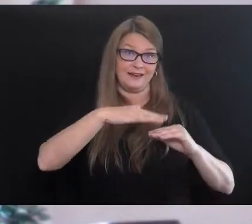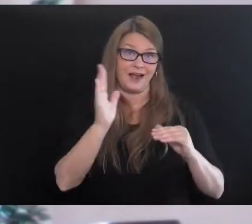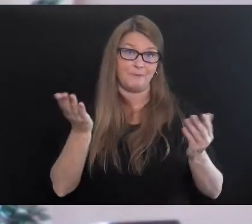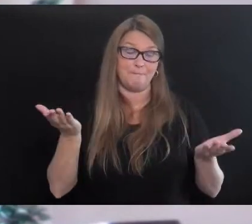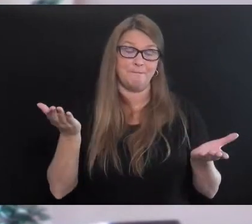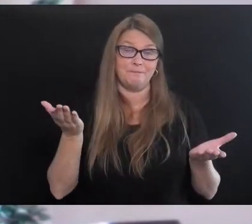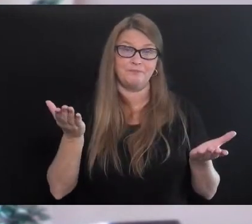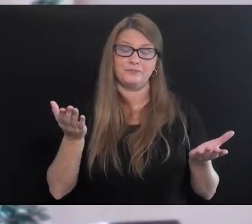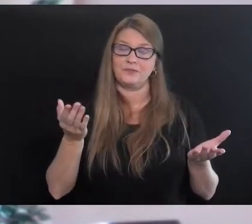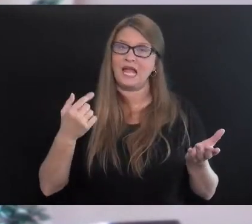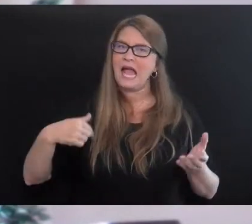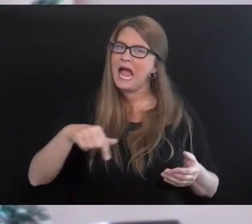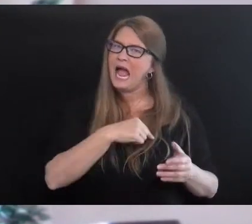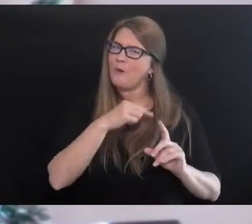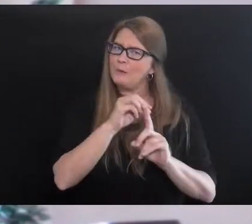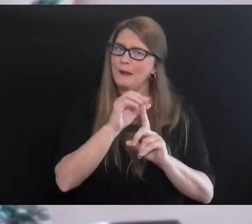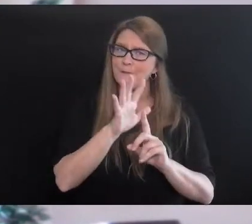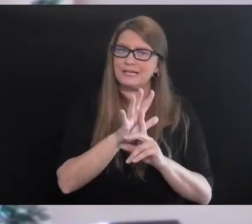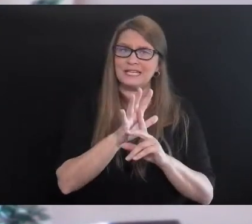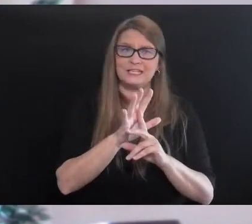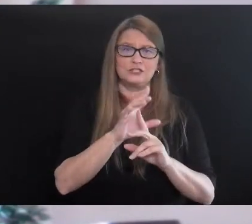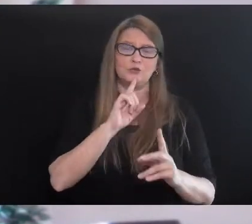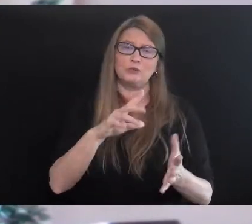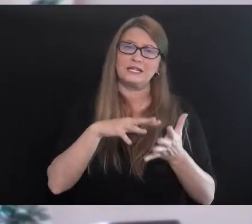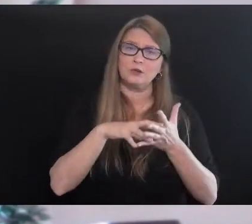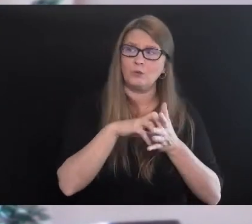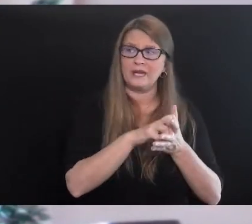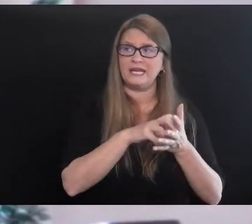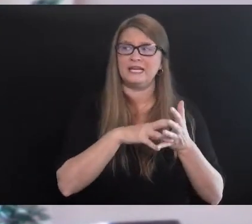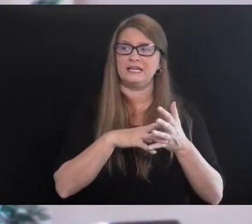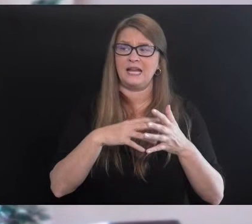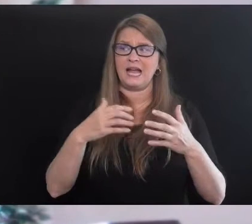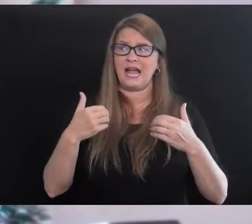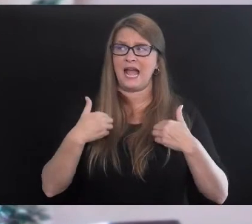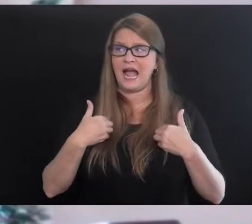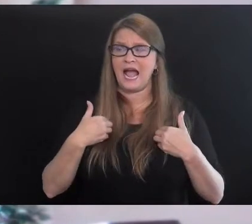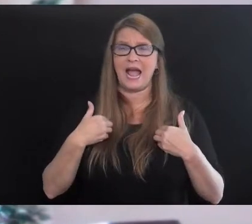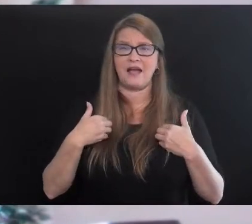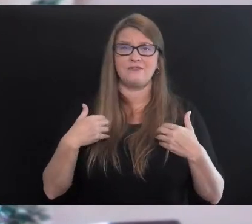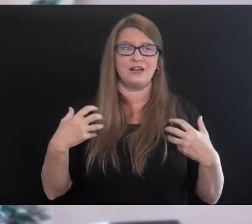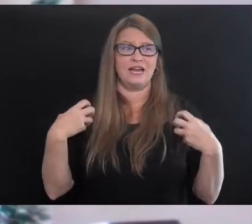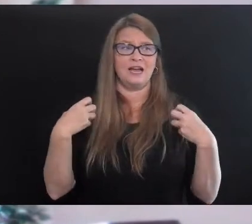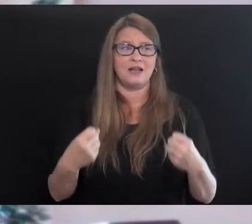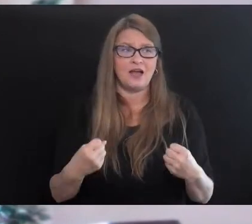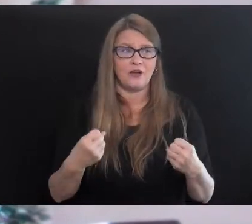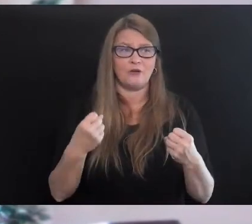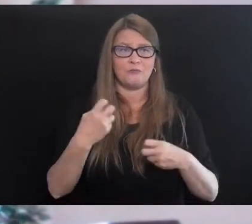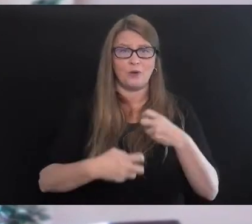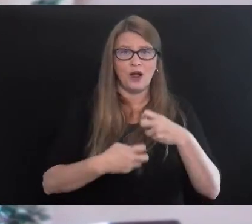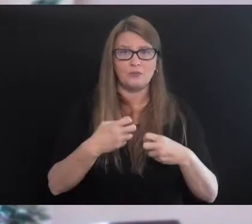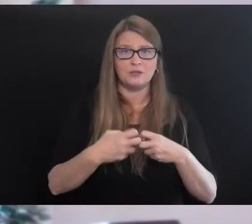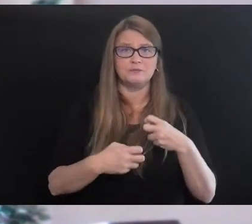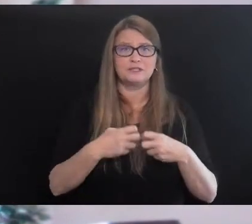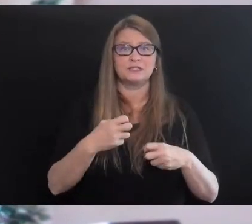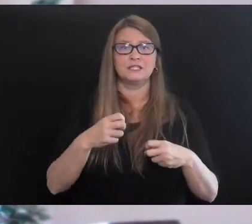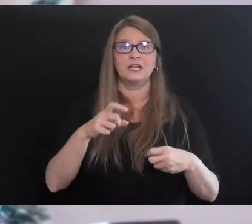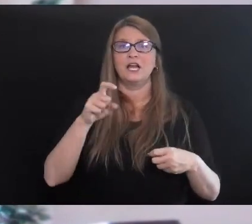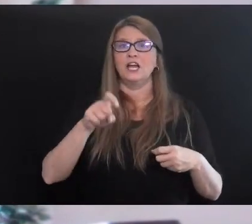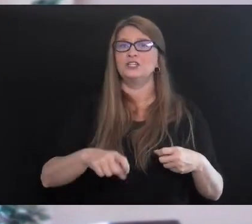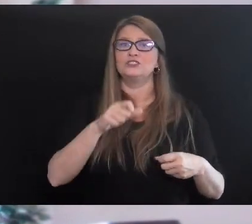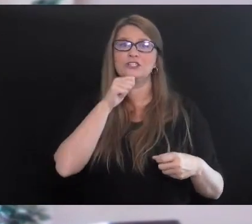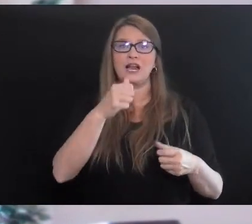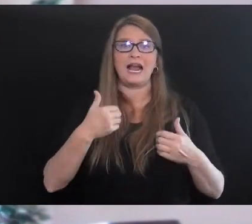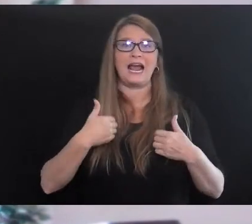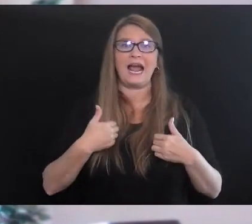very vulnerable population that has other medical problems. We're the 3rd oldest state in the nation. So there should be no reason